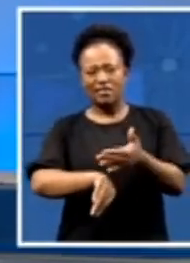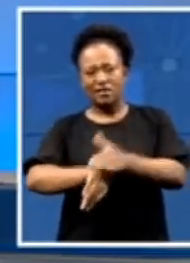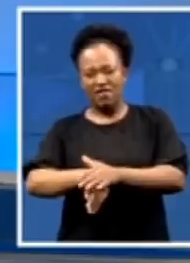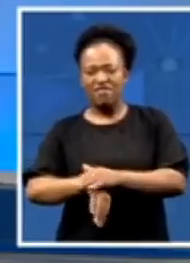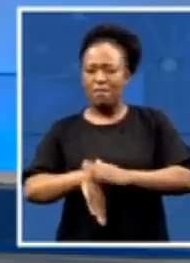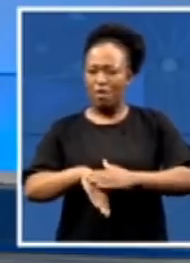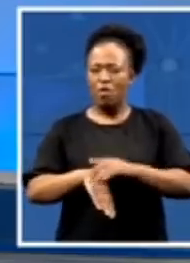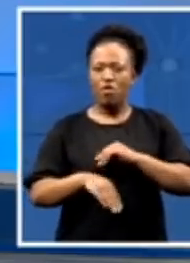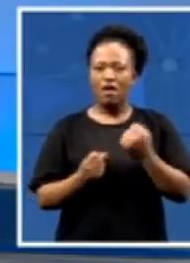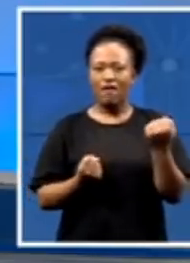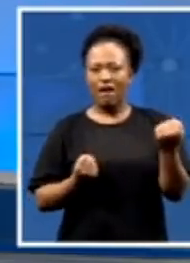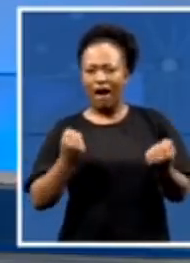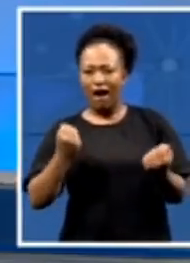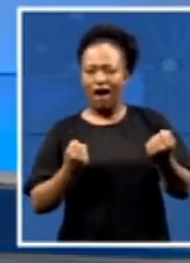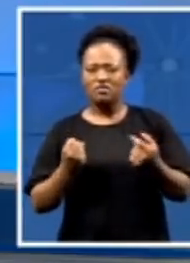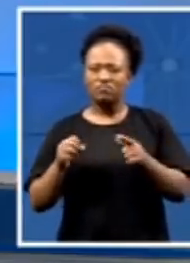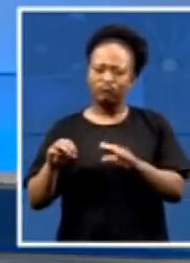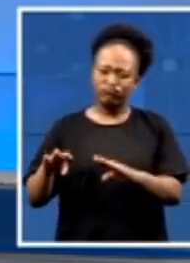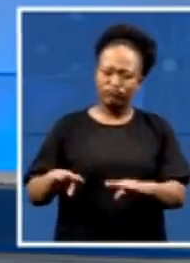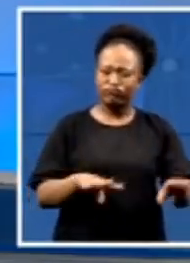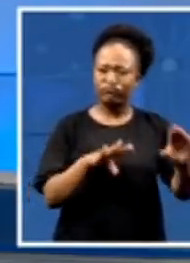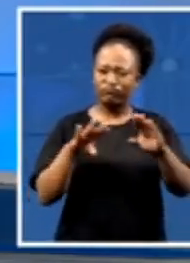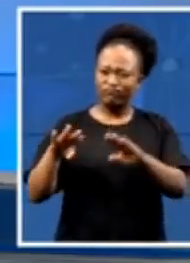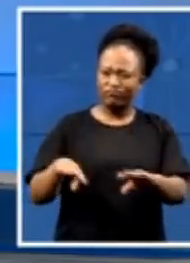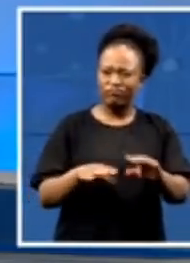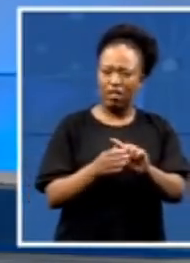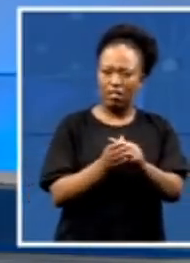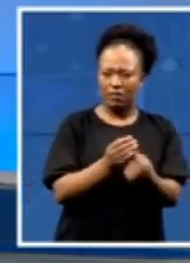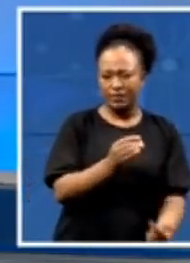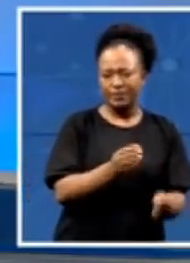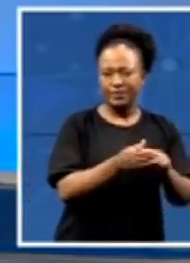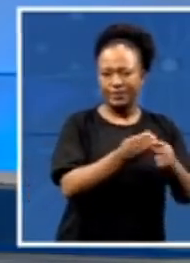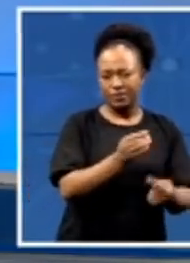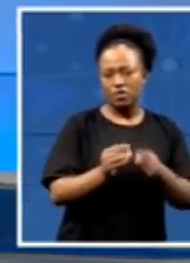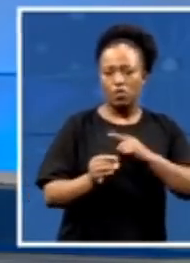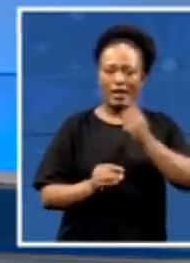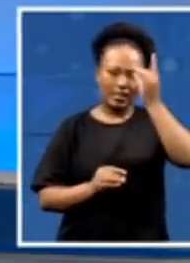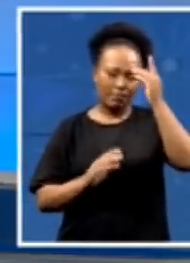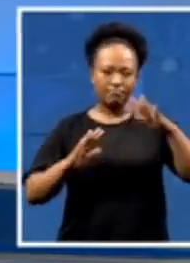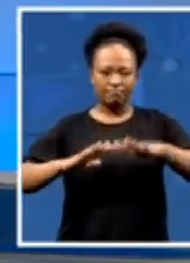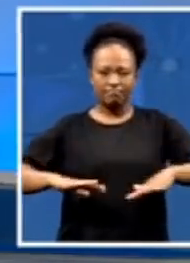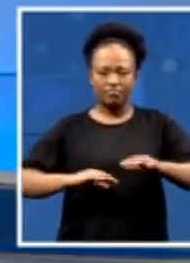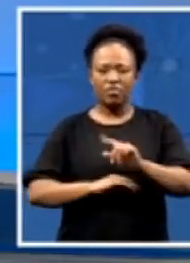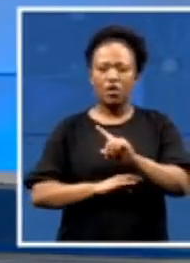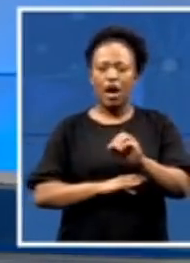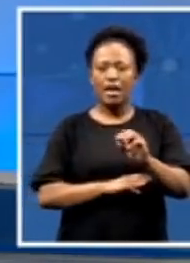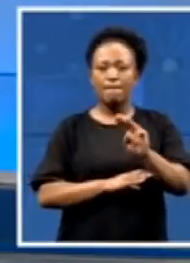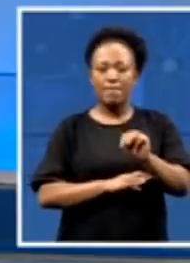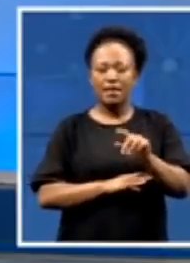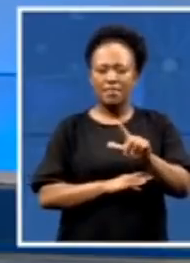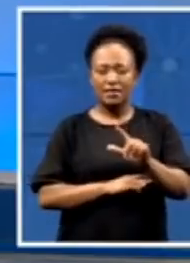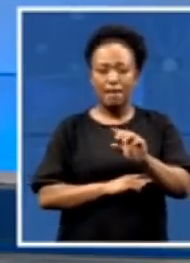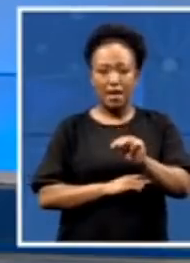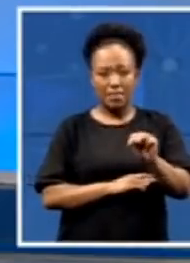away in flood waters. It said that the Durban area has had more than 100 millimeters of rain in the last 24 hours. Areas